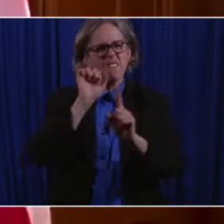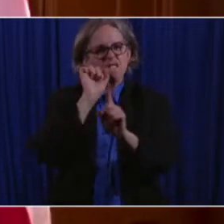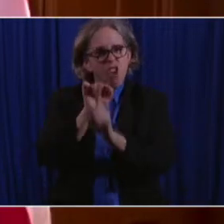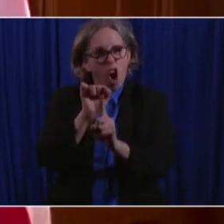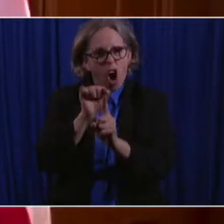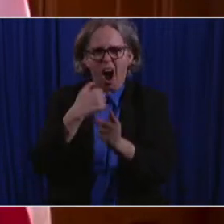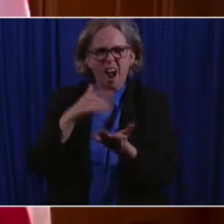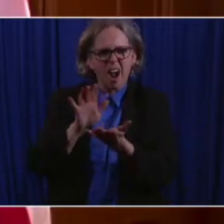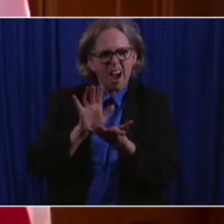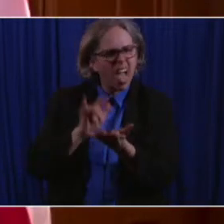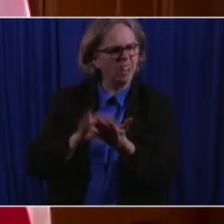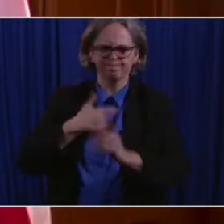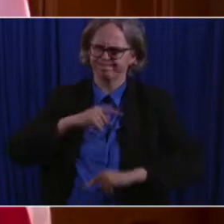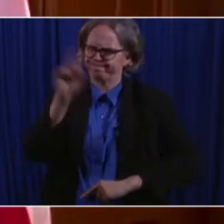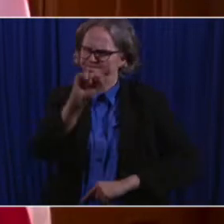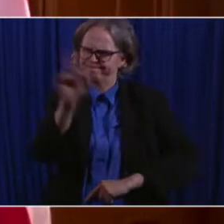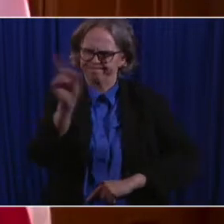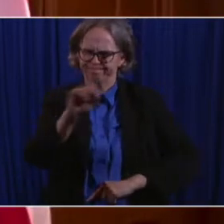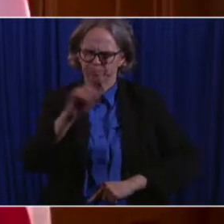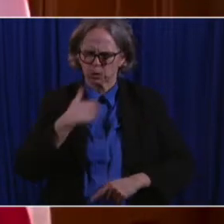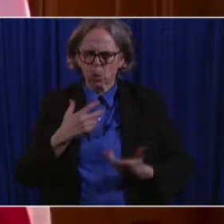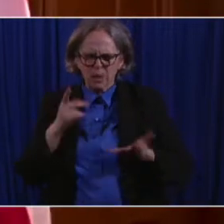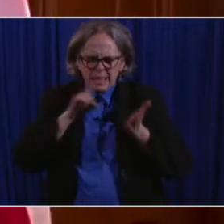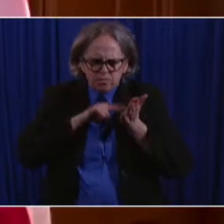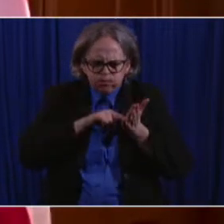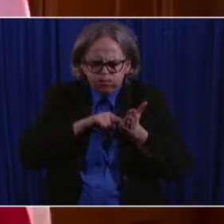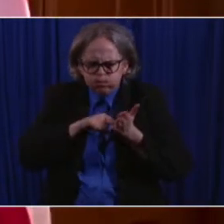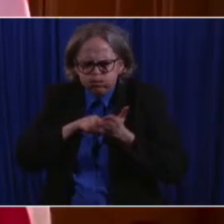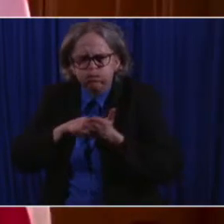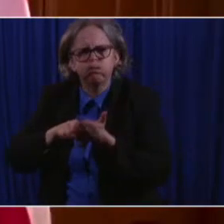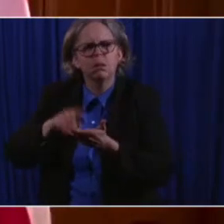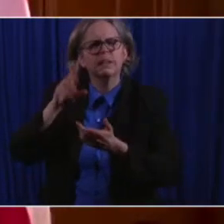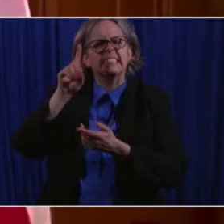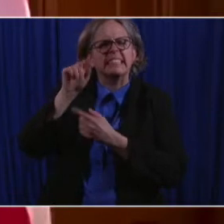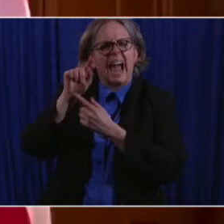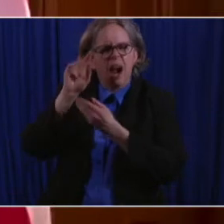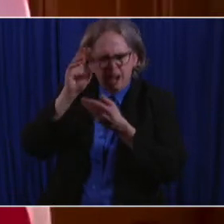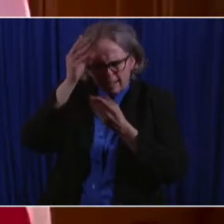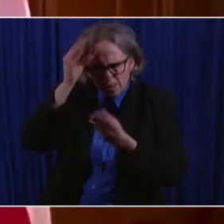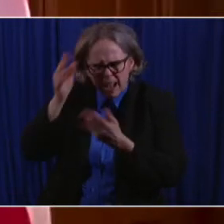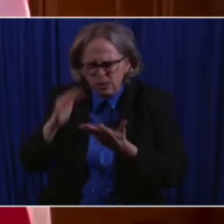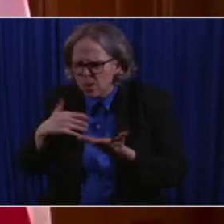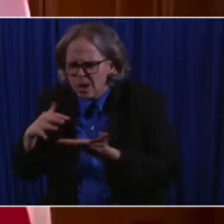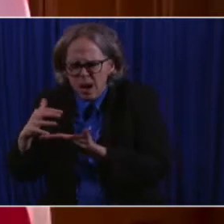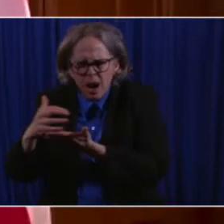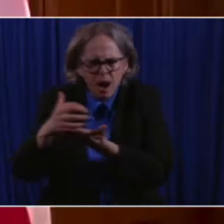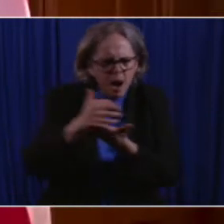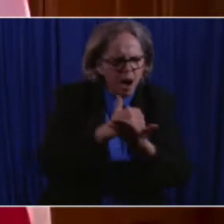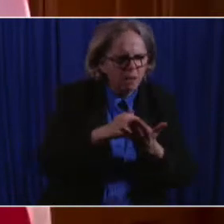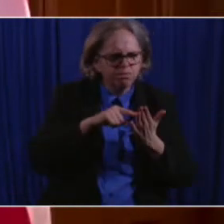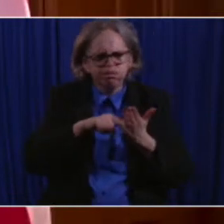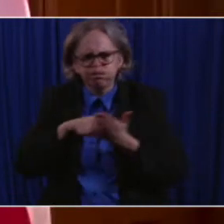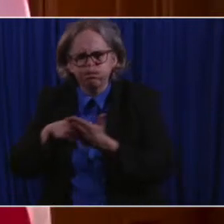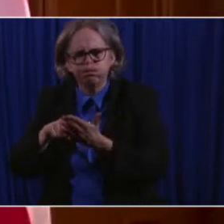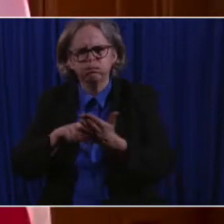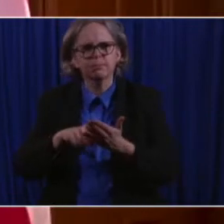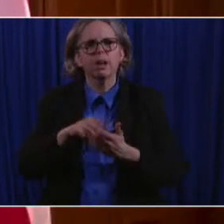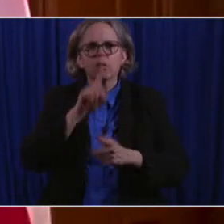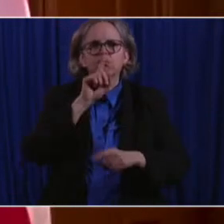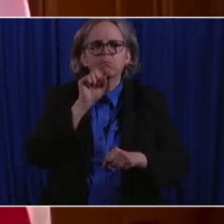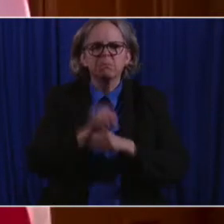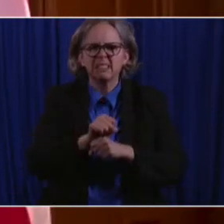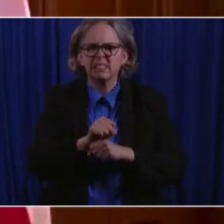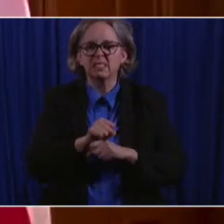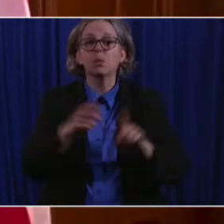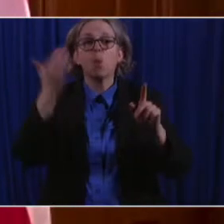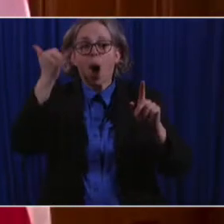data and doing it in a very, very sophisticated way. By leveraging a large universe of data points, Google can quickly